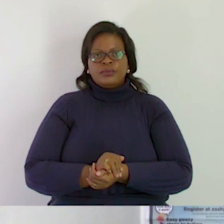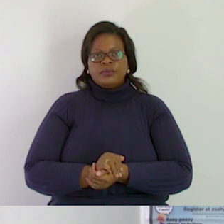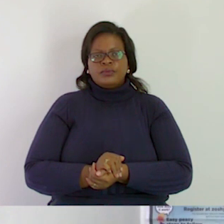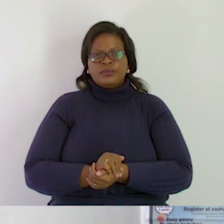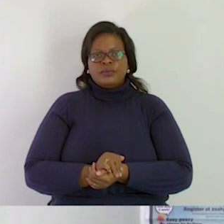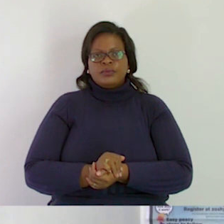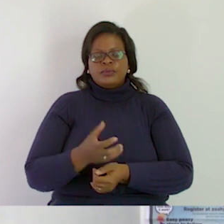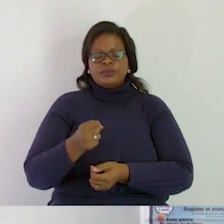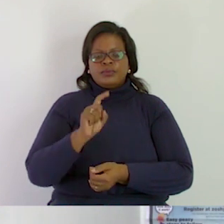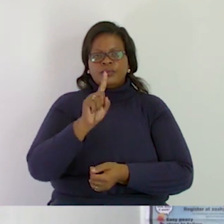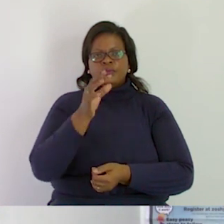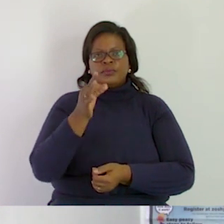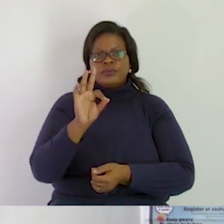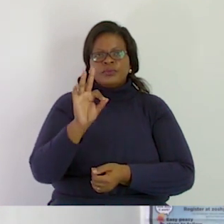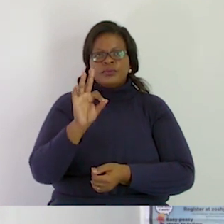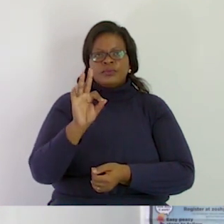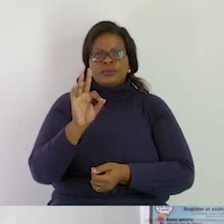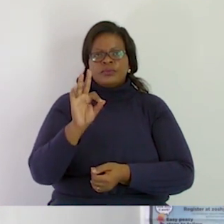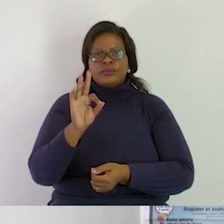we have 19